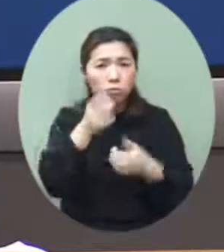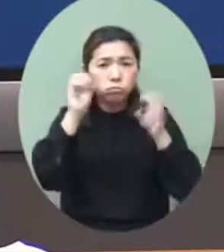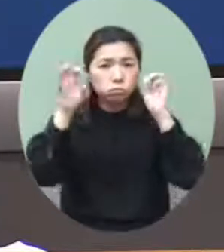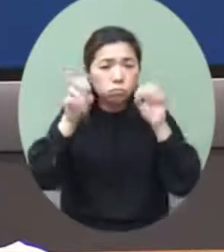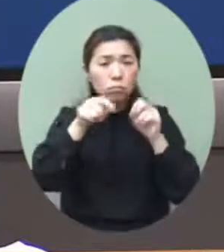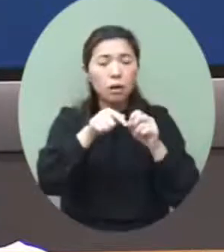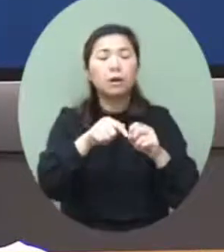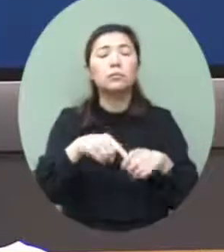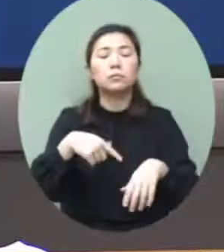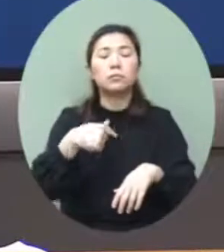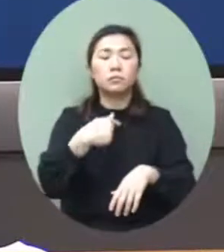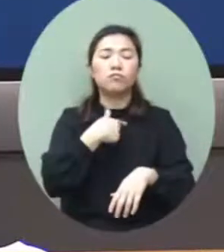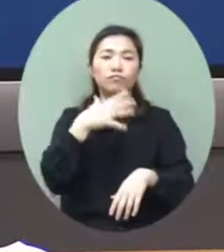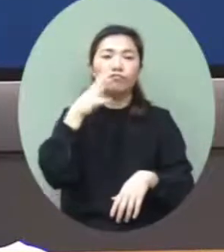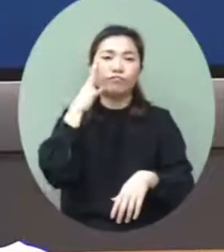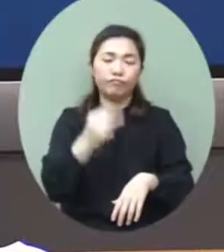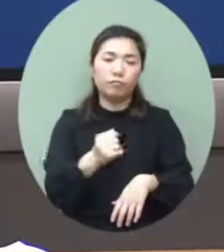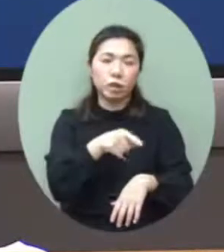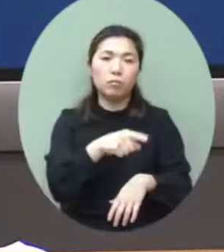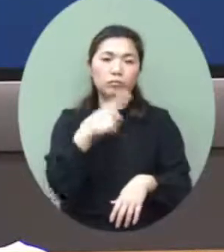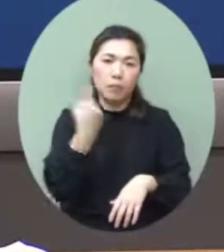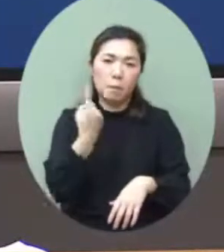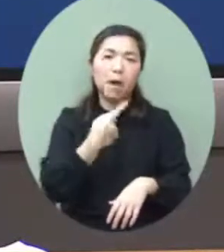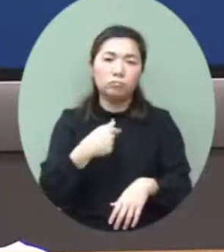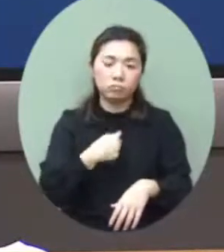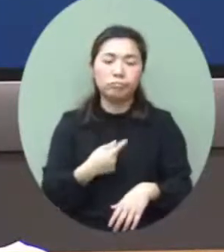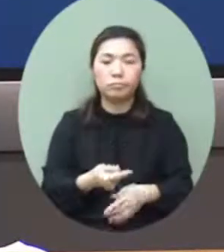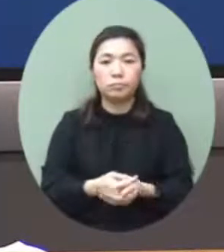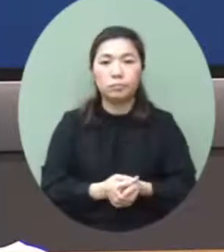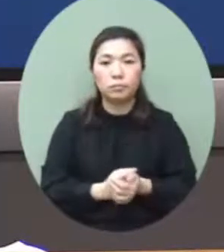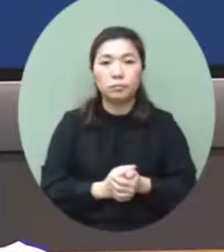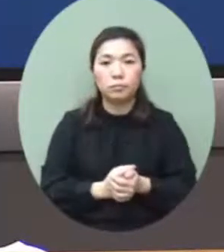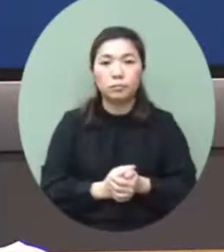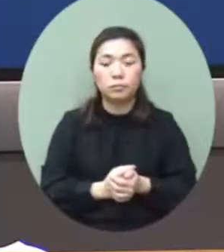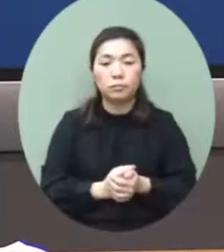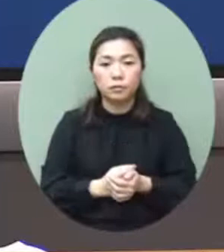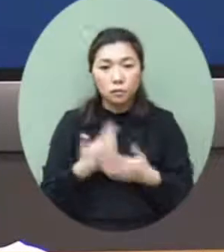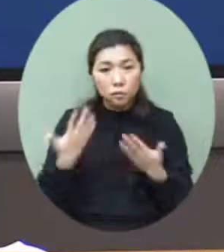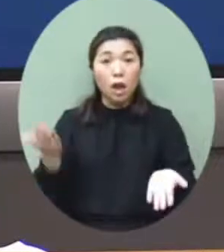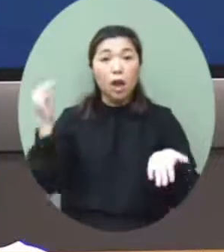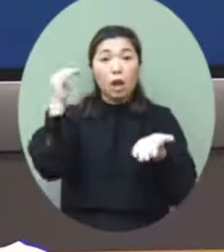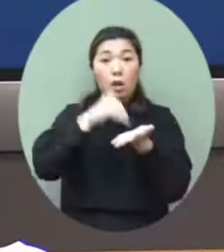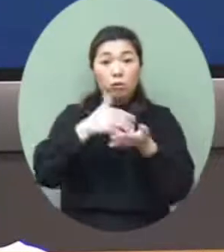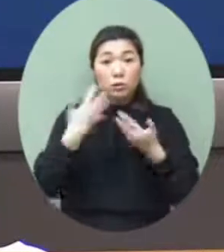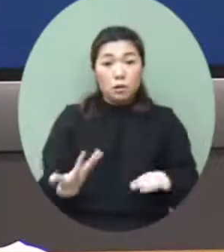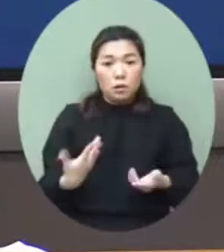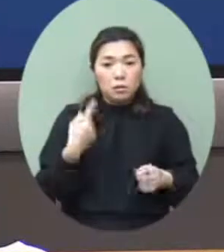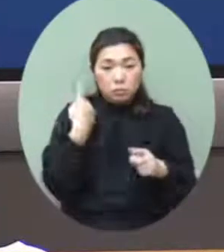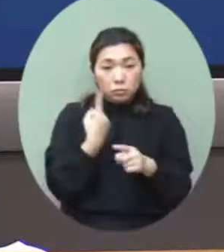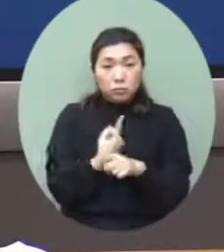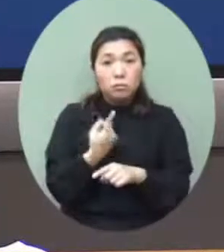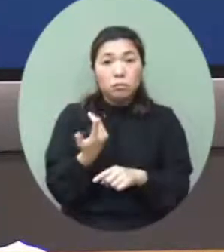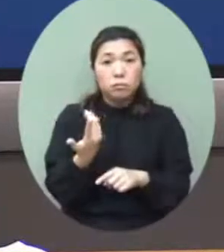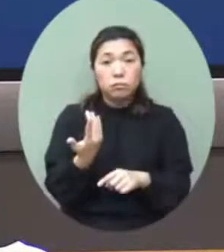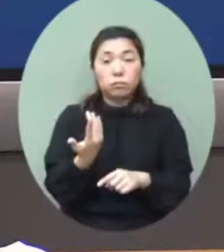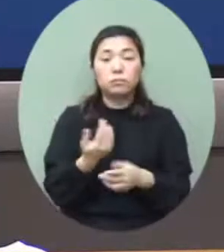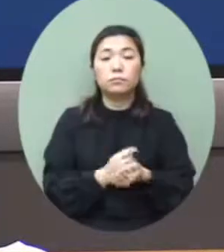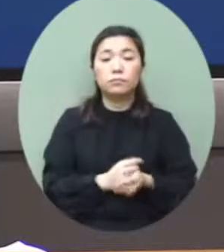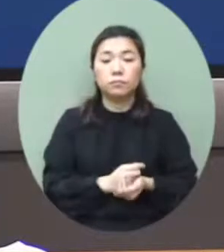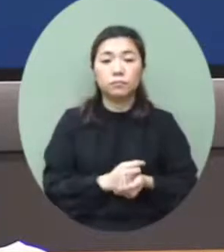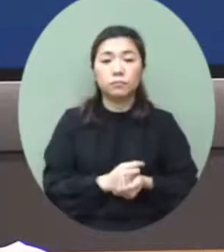For residents that are in breach of the RTD orders, they would be subject to a fine of